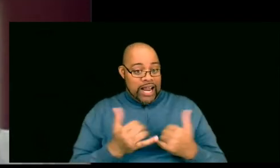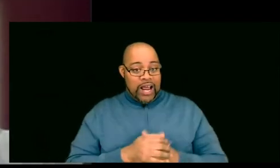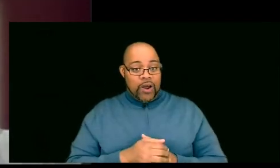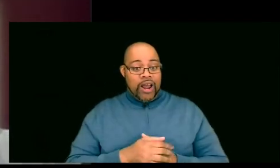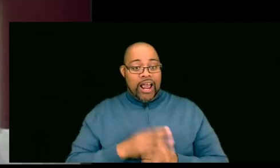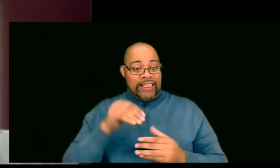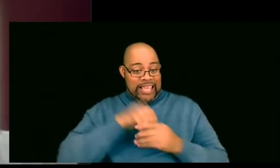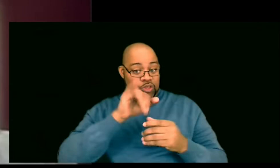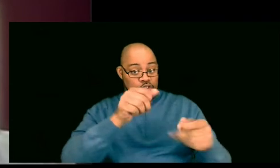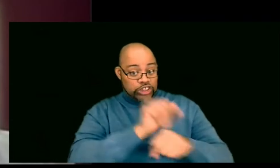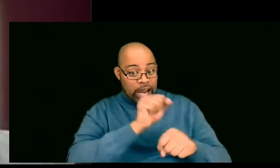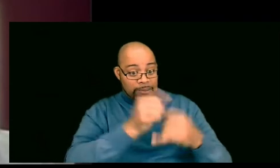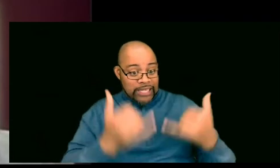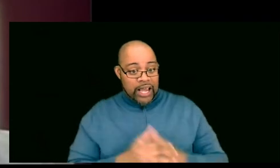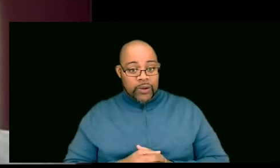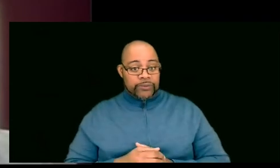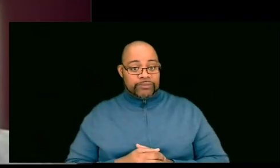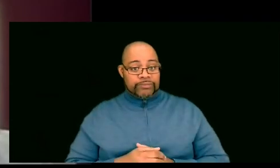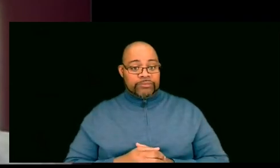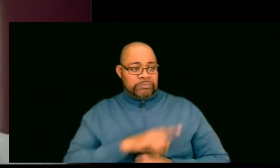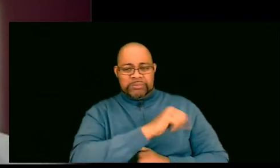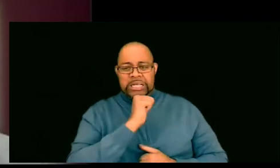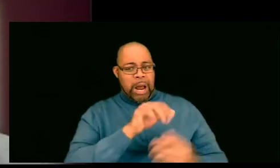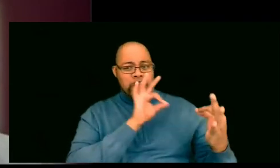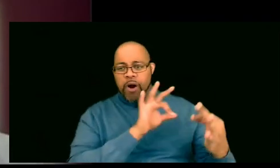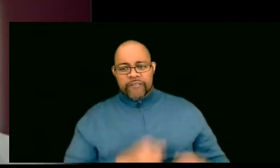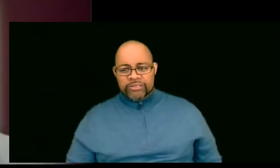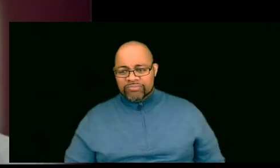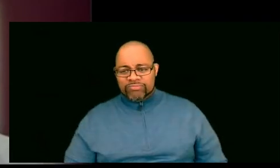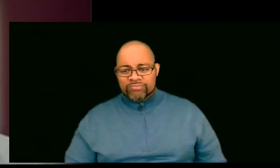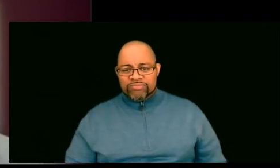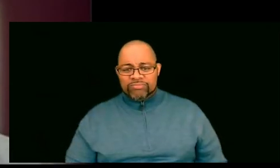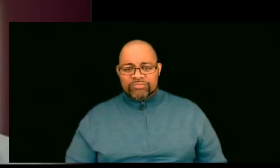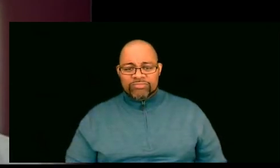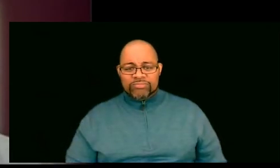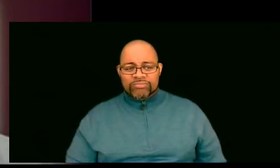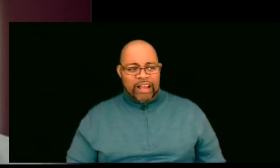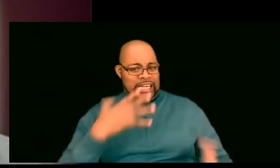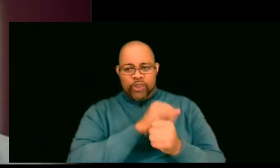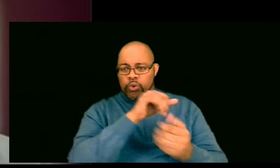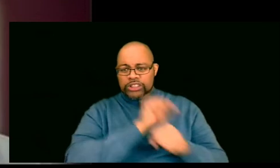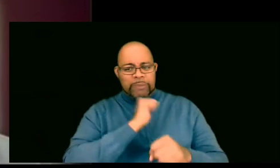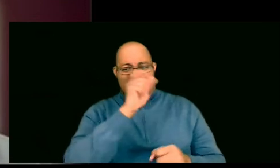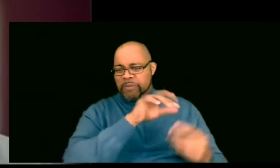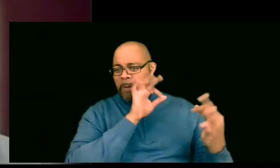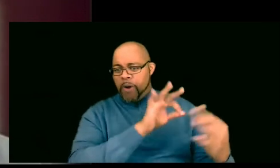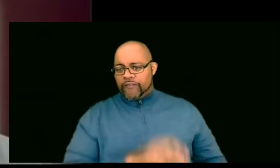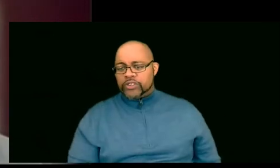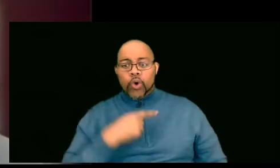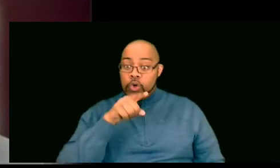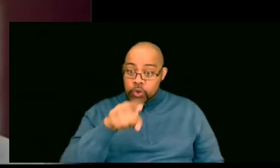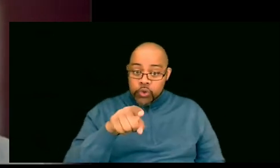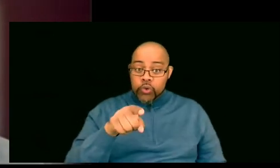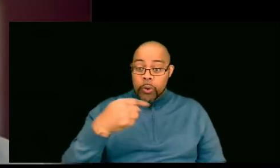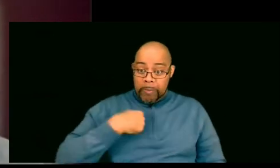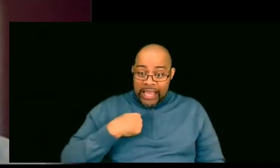before now, and that are in those jobs now, they didn't have to walk on water to have those jobs.